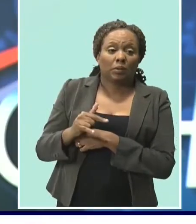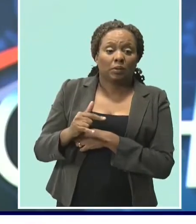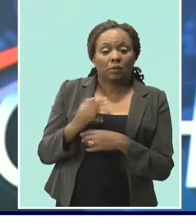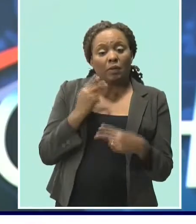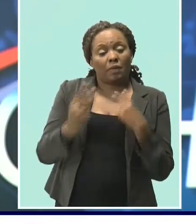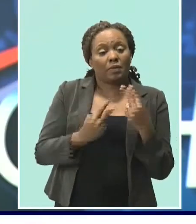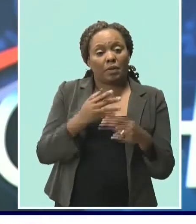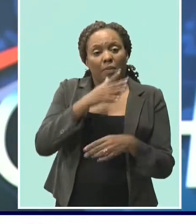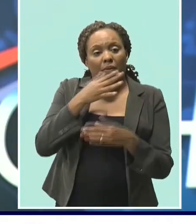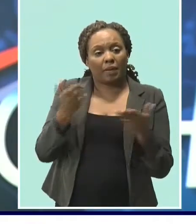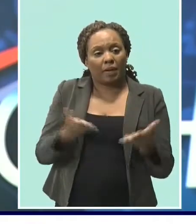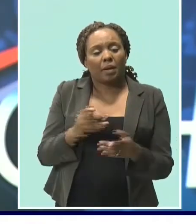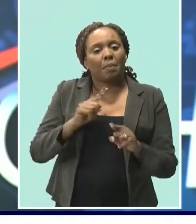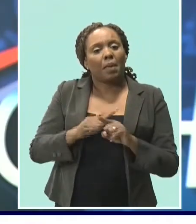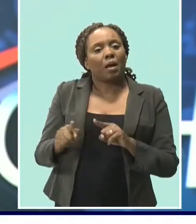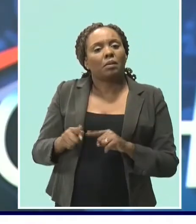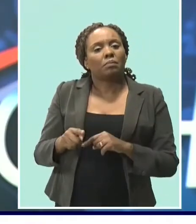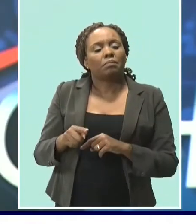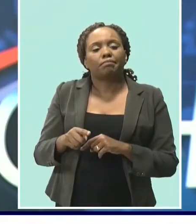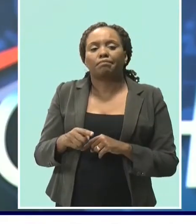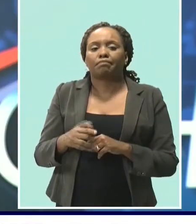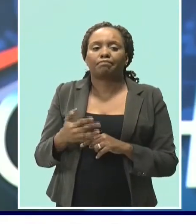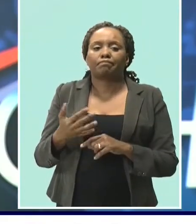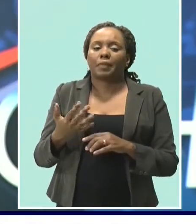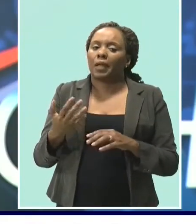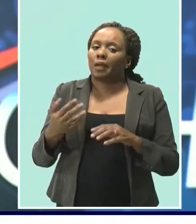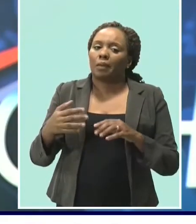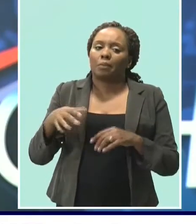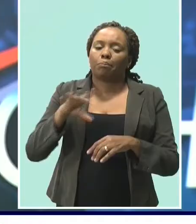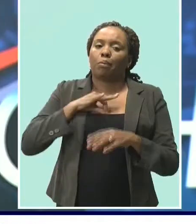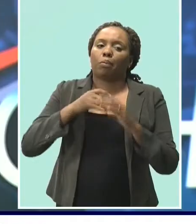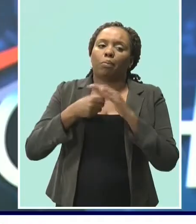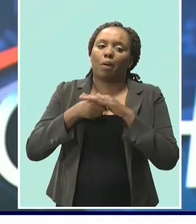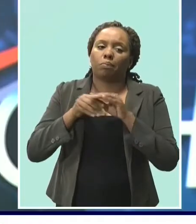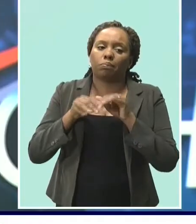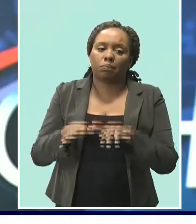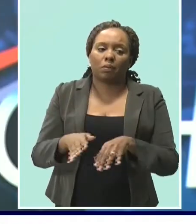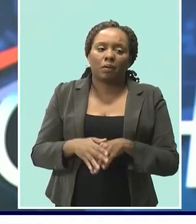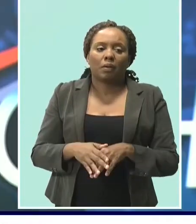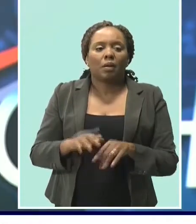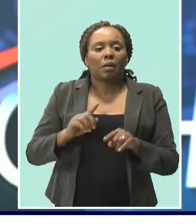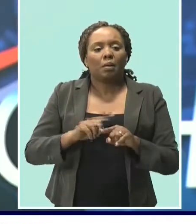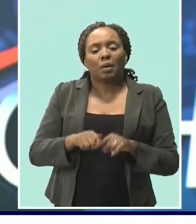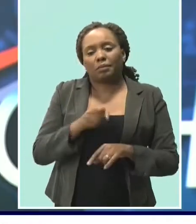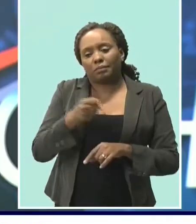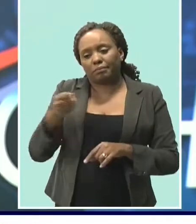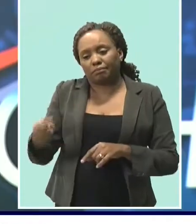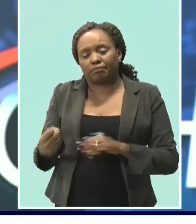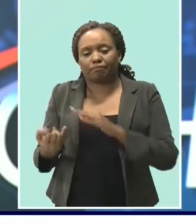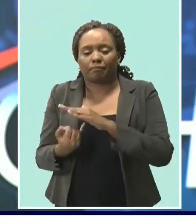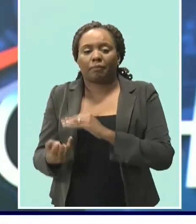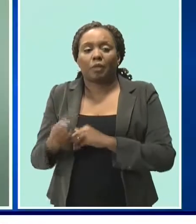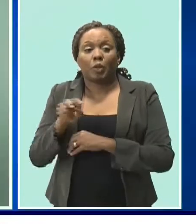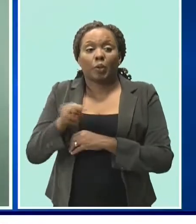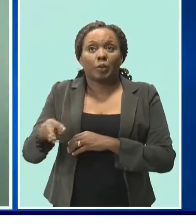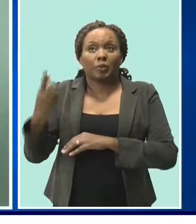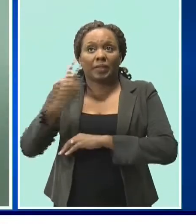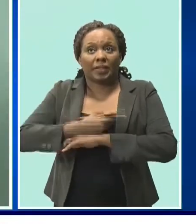to the Harrison's Point isolation facility and recovered after spending 22 days there.